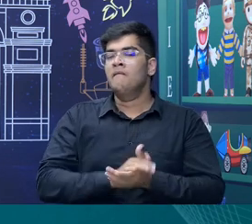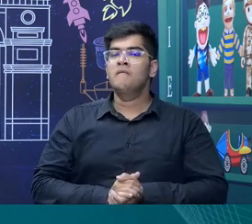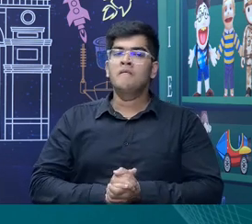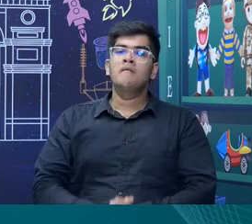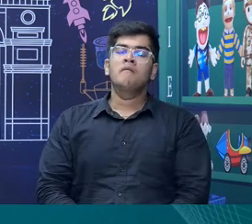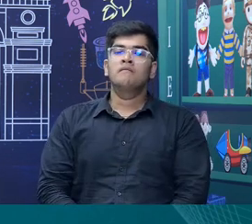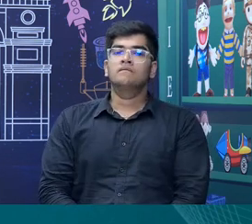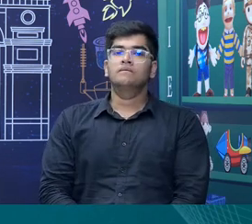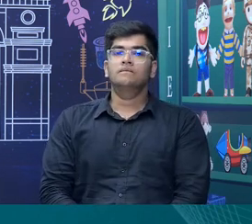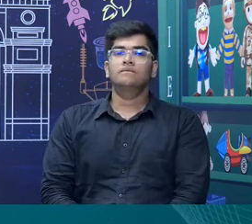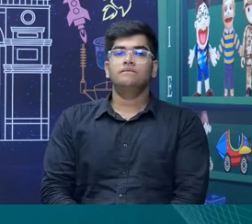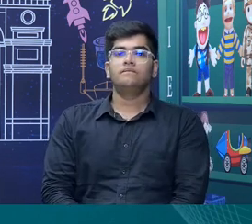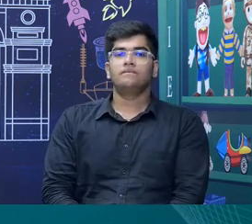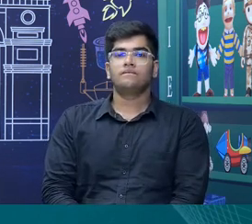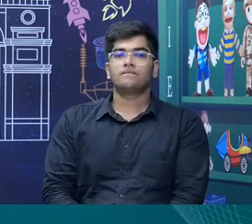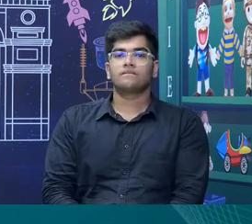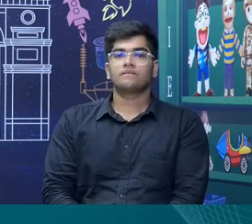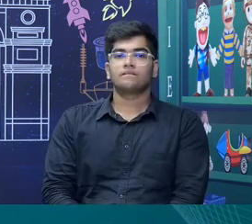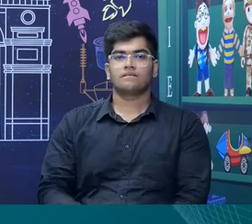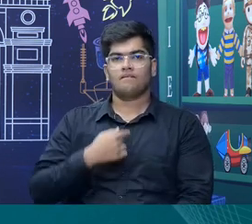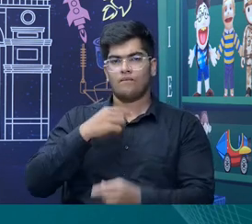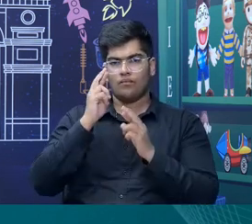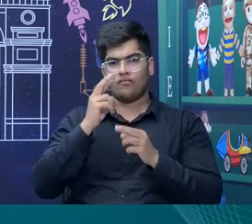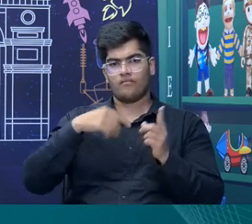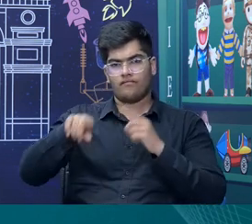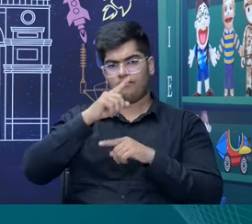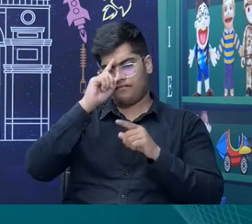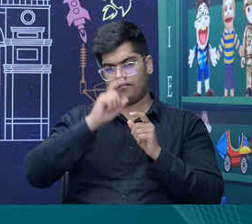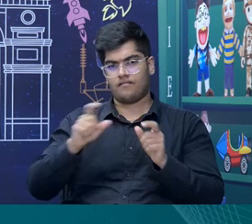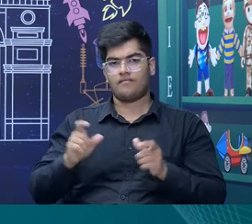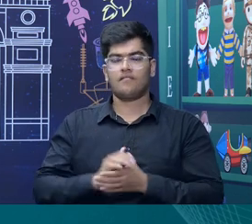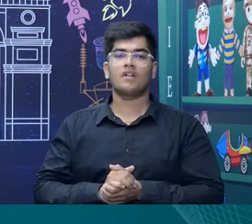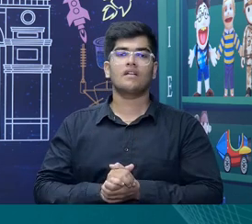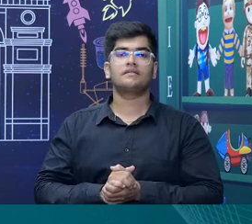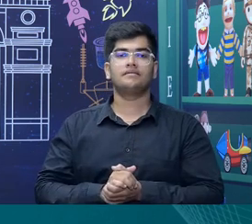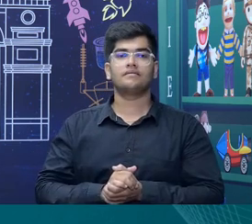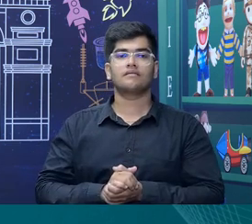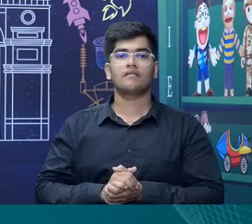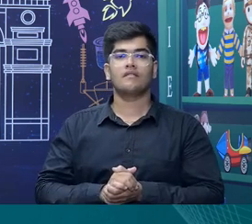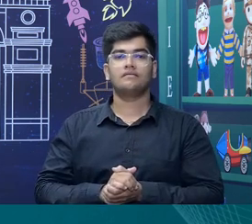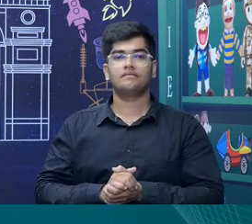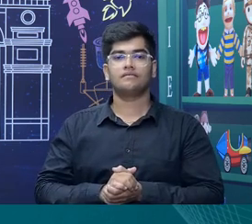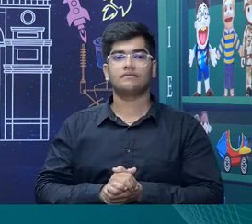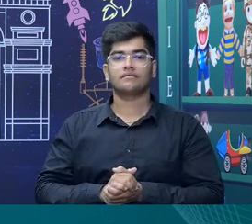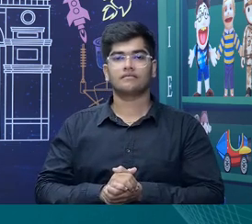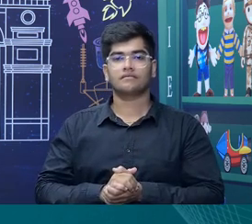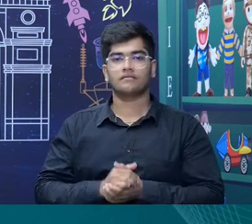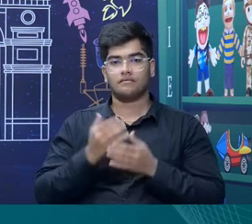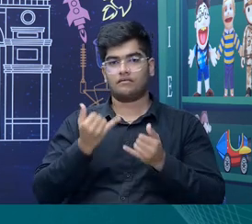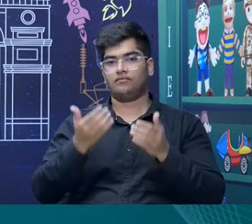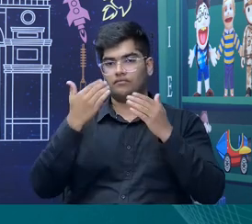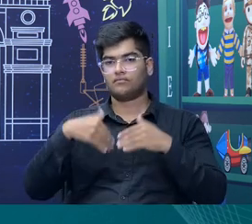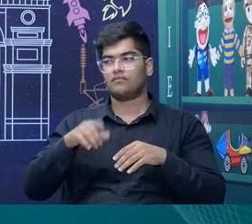you were sharing earlier I hope this is clear yes ma'am now we will just do one